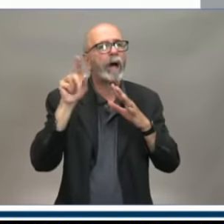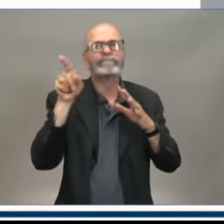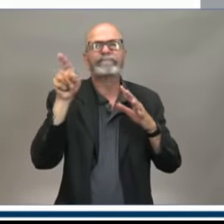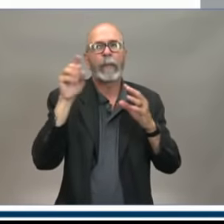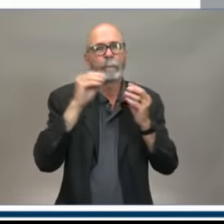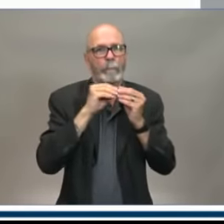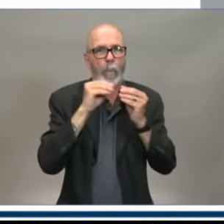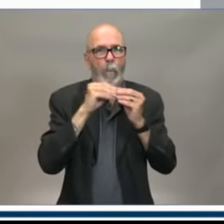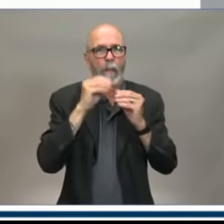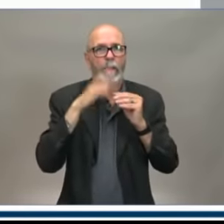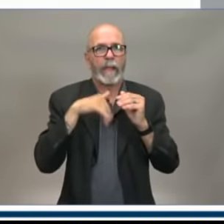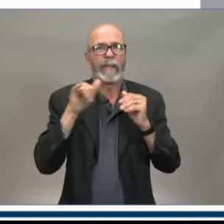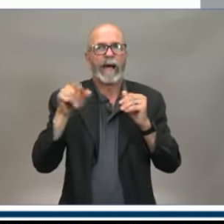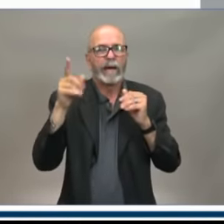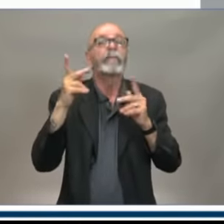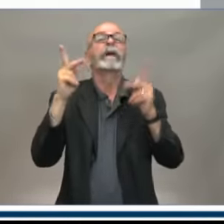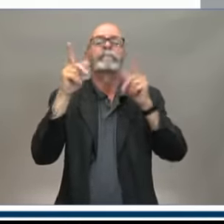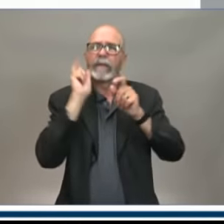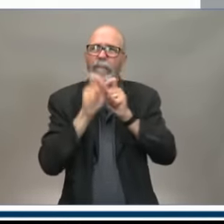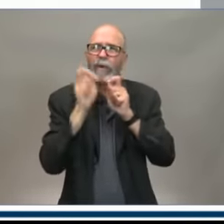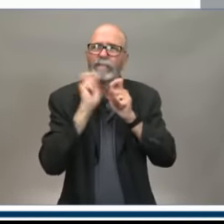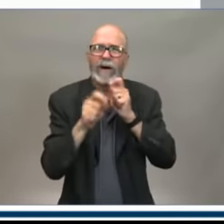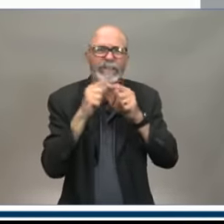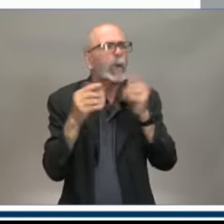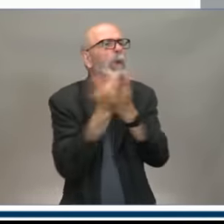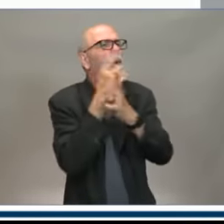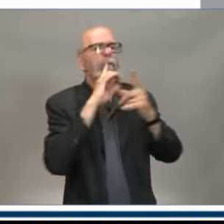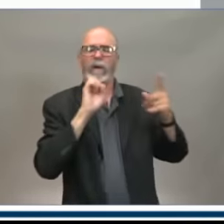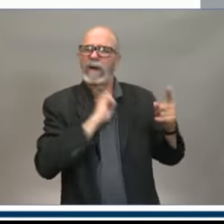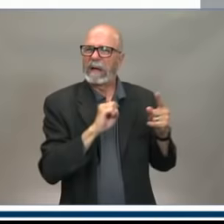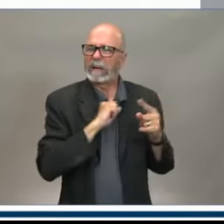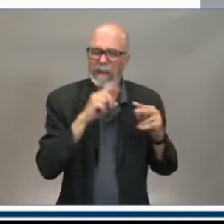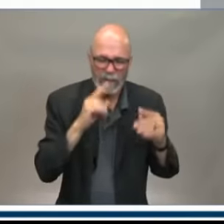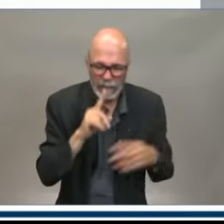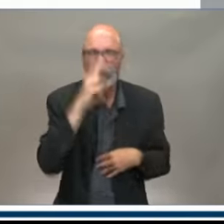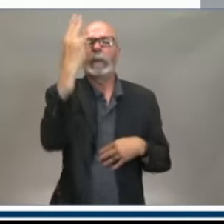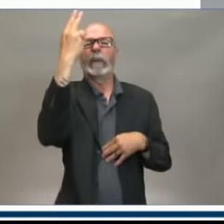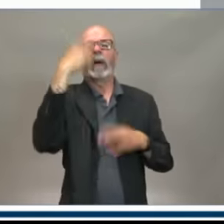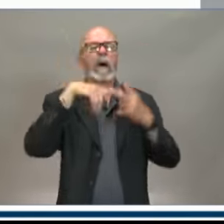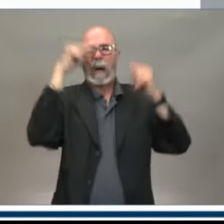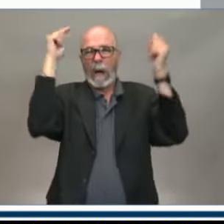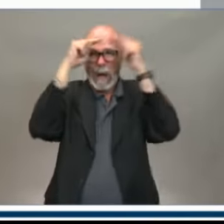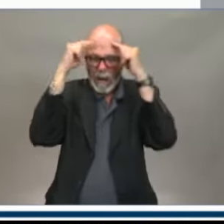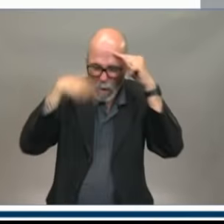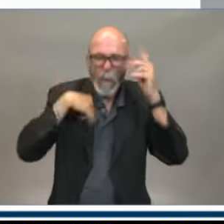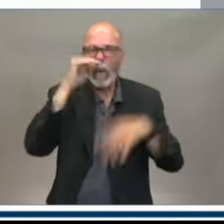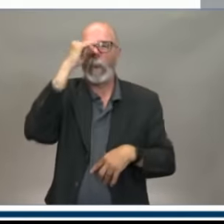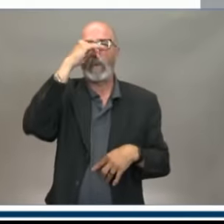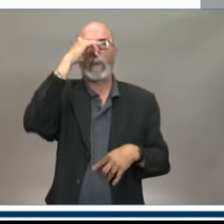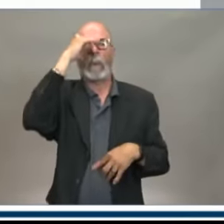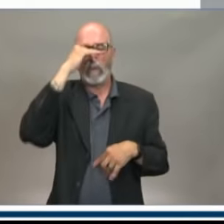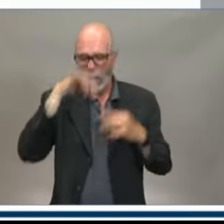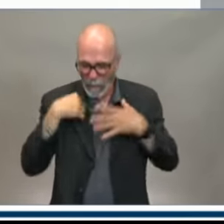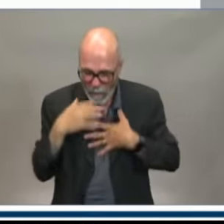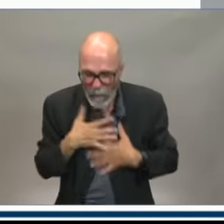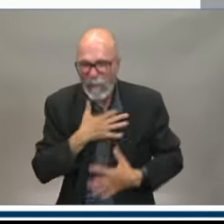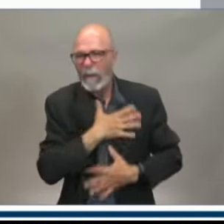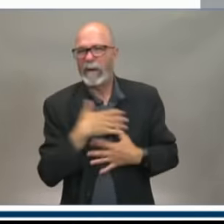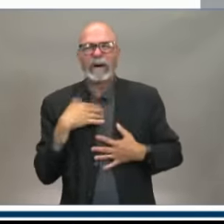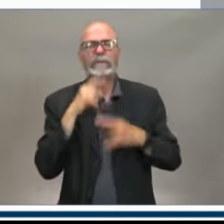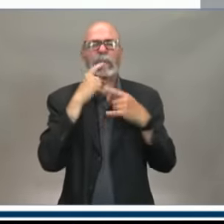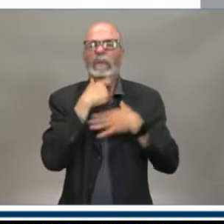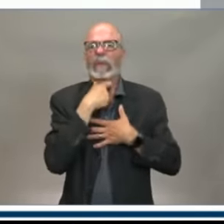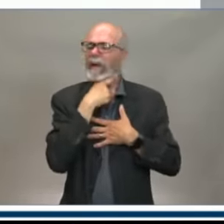had fever, new cough, as well as headache, runny nose, sore throat, because that was often, those were the major symptoms.